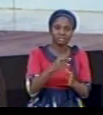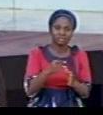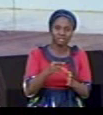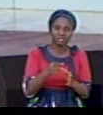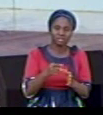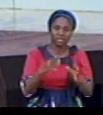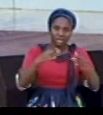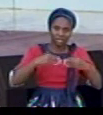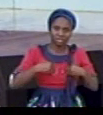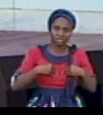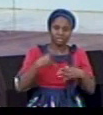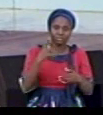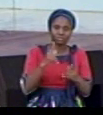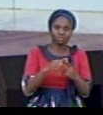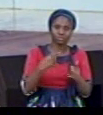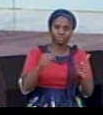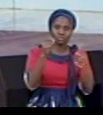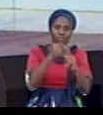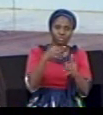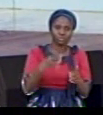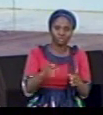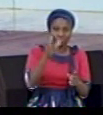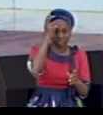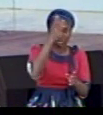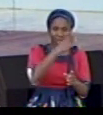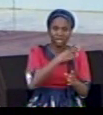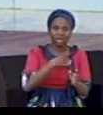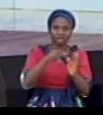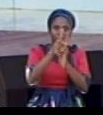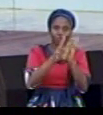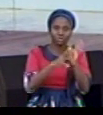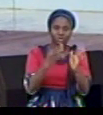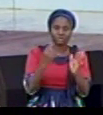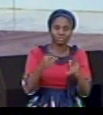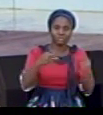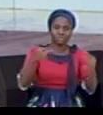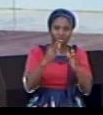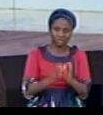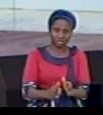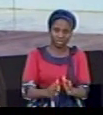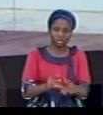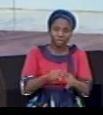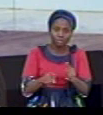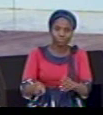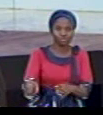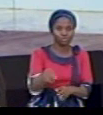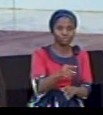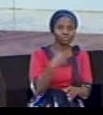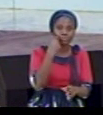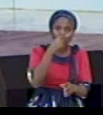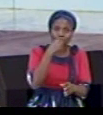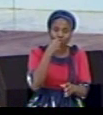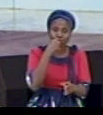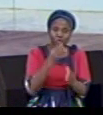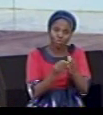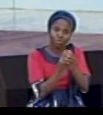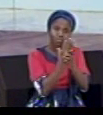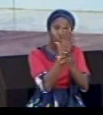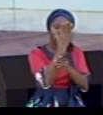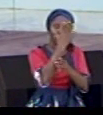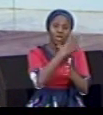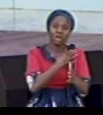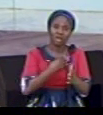works of the devil and the will of the enemy. But those who grow, those who progress,